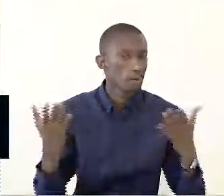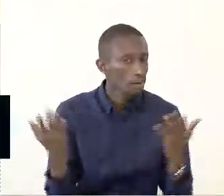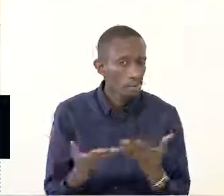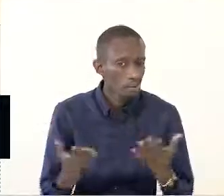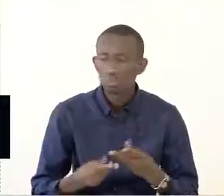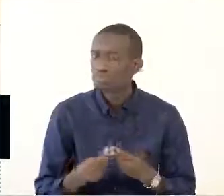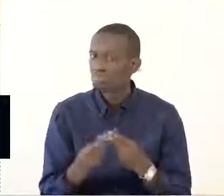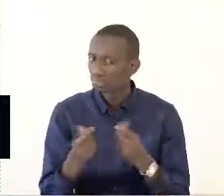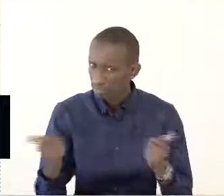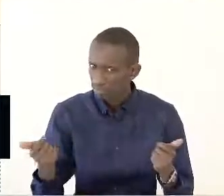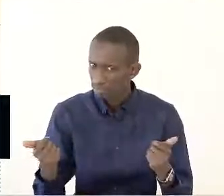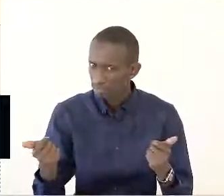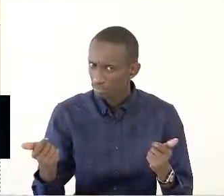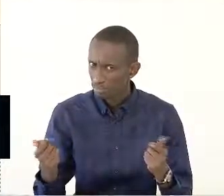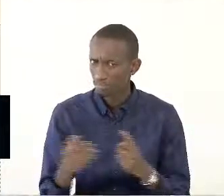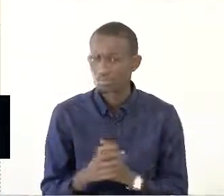solve